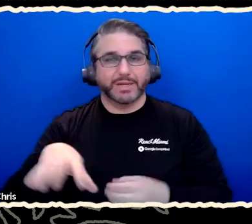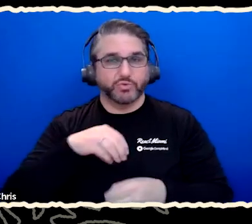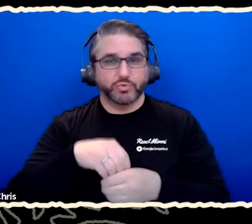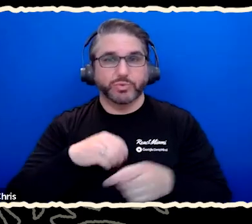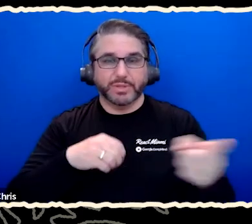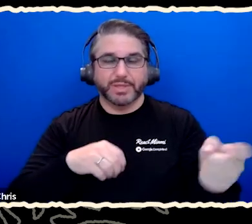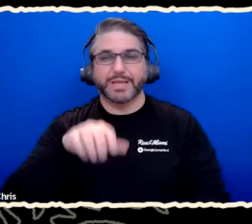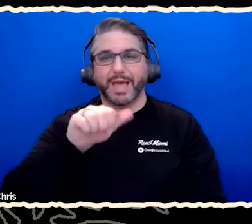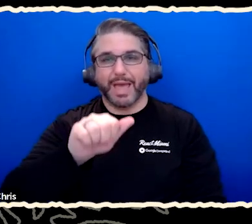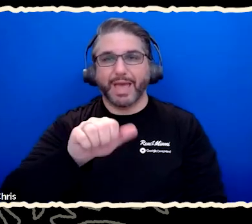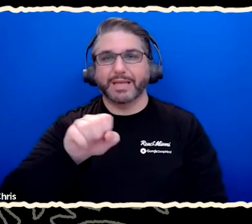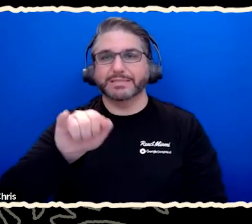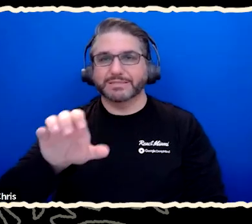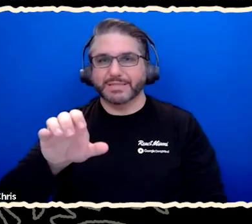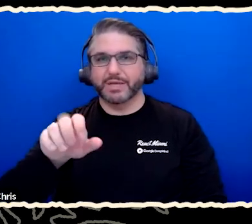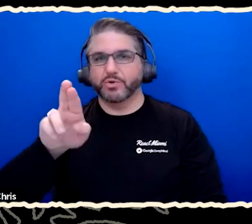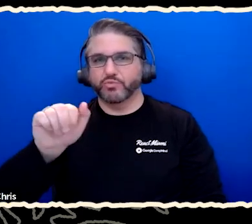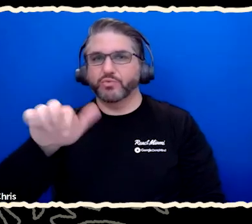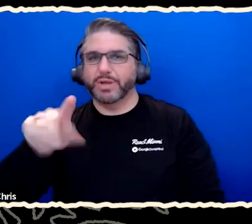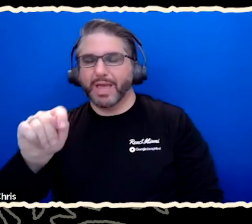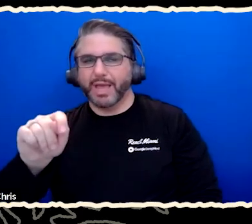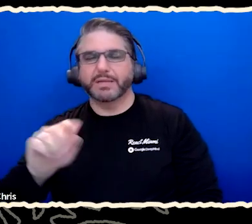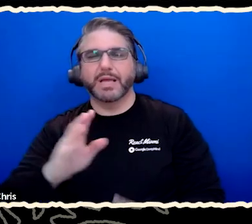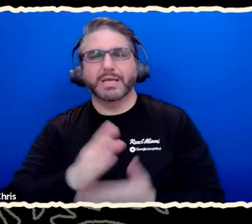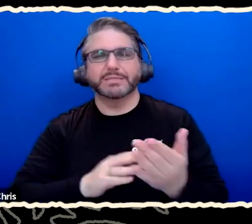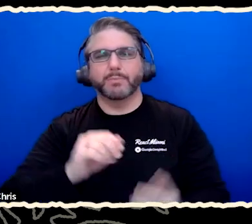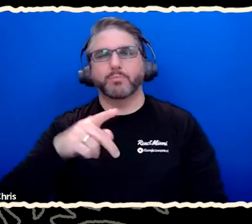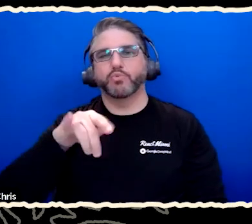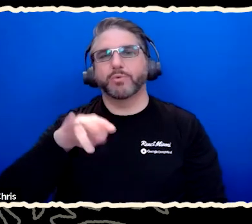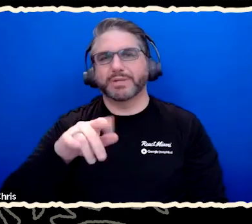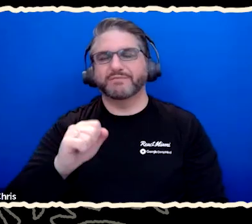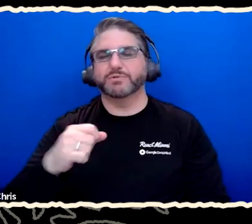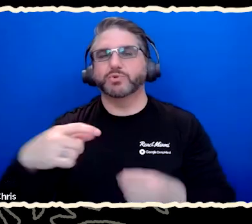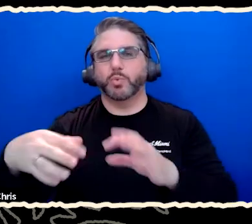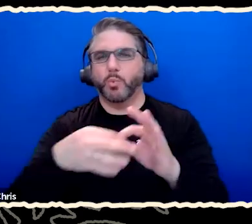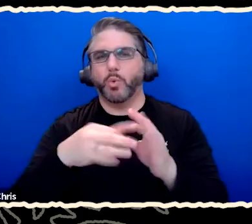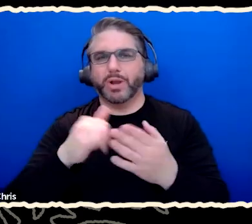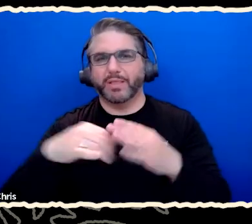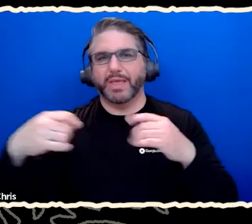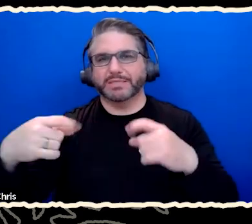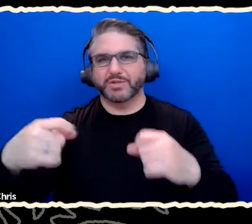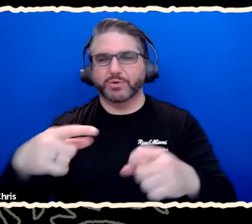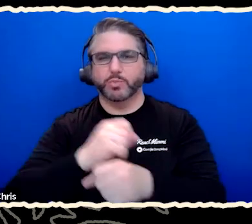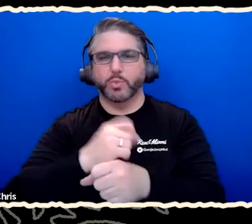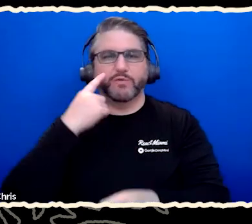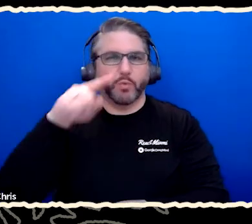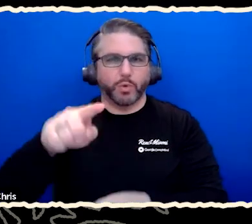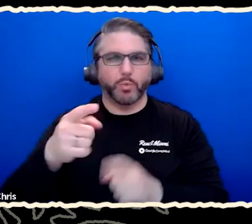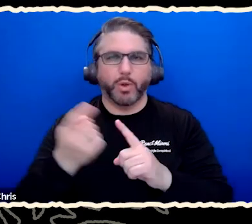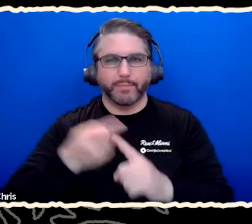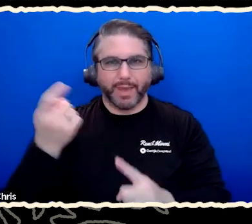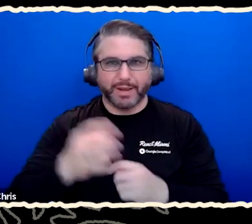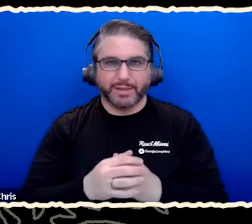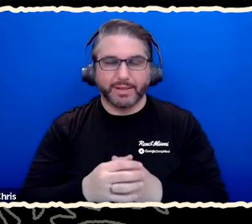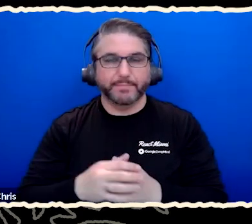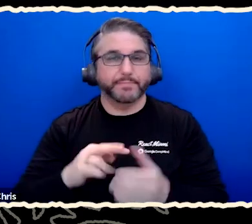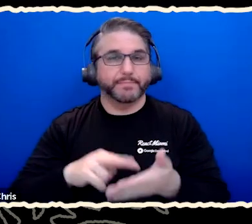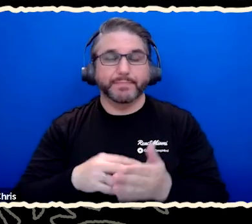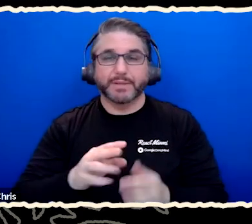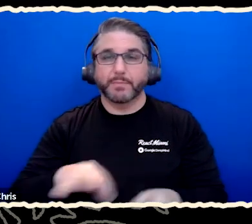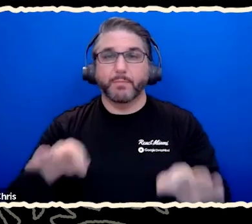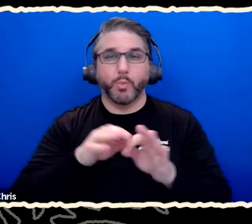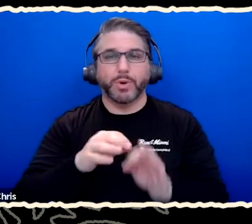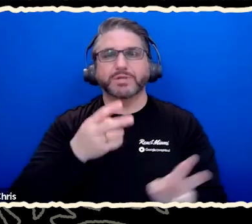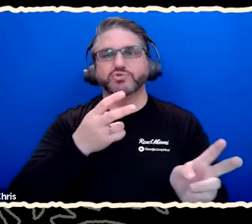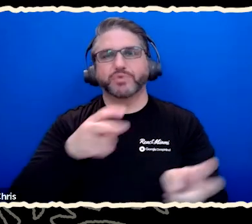React, which is a set of primitives to coordinate asynchronous work for you automatically. And the key here is transitions.